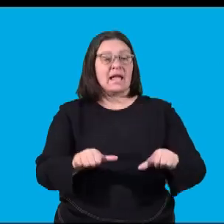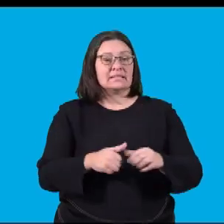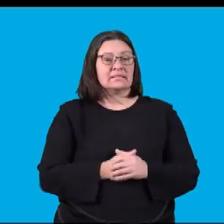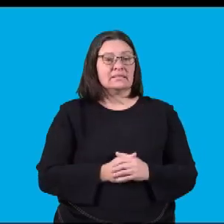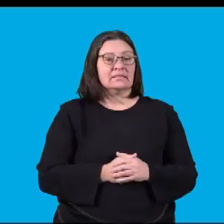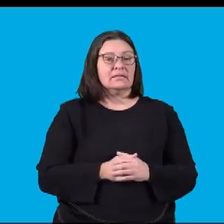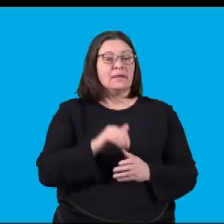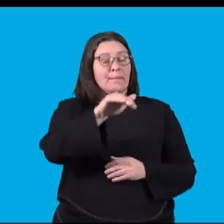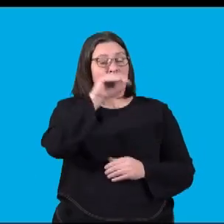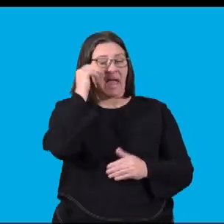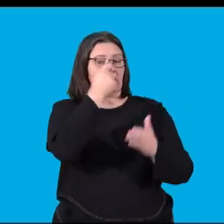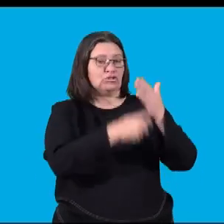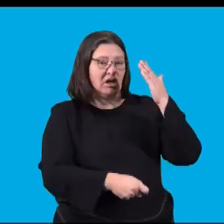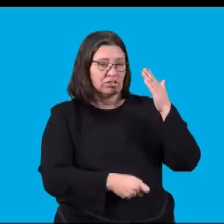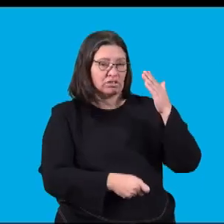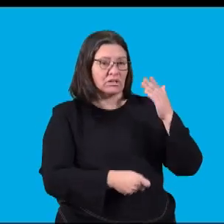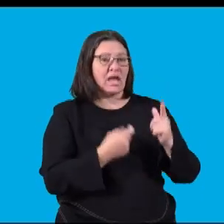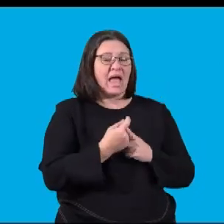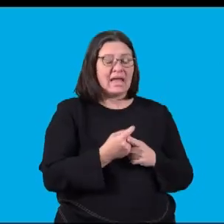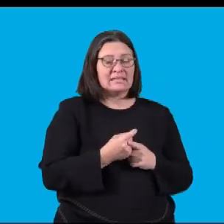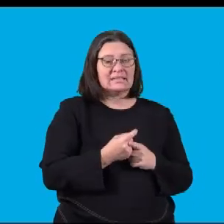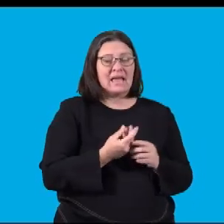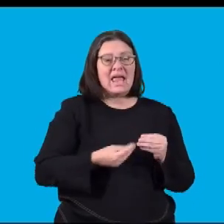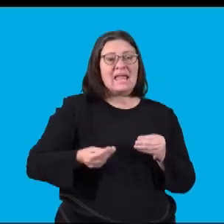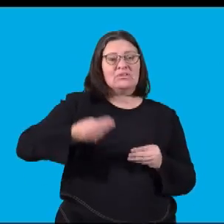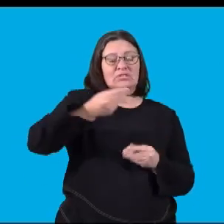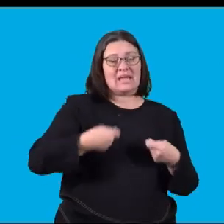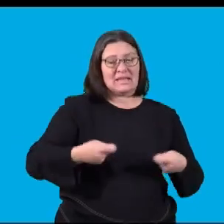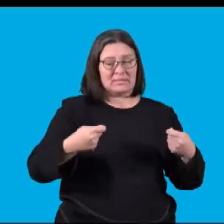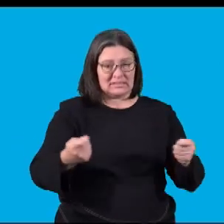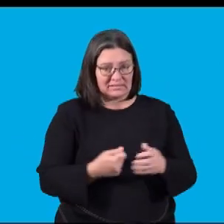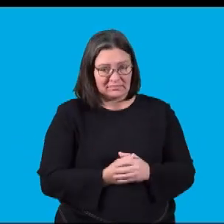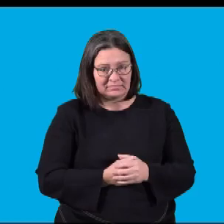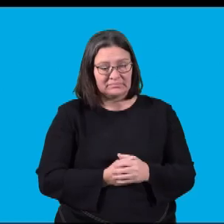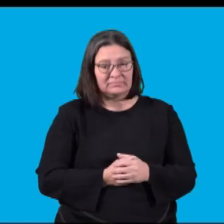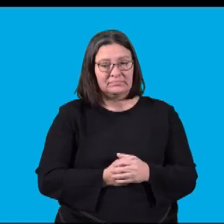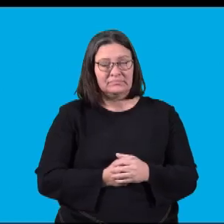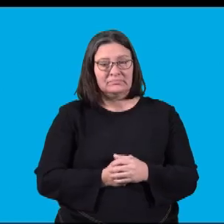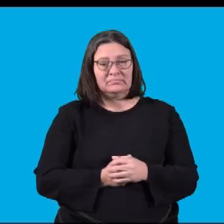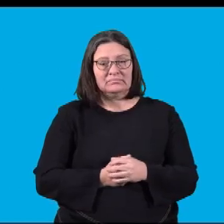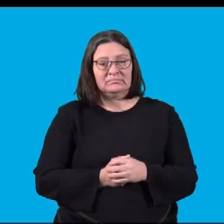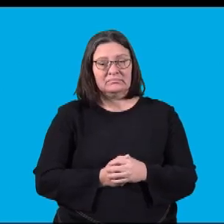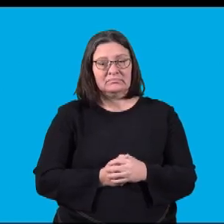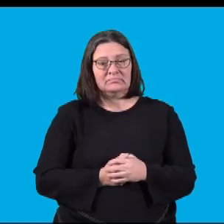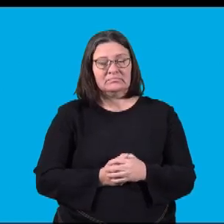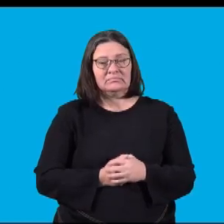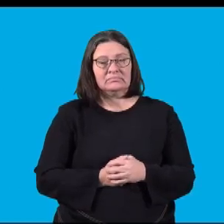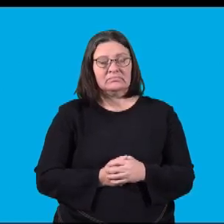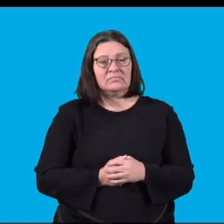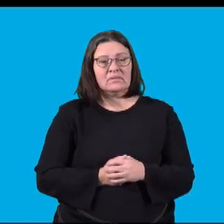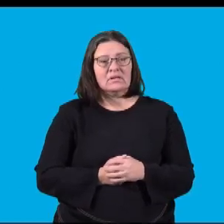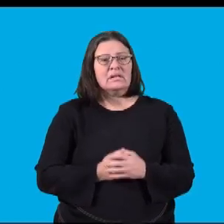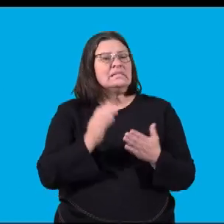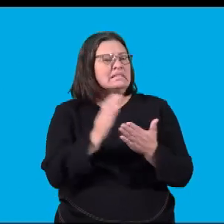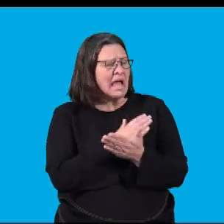The next aspect that I'm going to deal with is bank charges and interest expense. Bank charges and interest